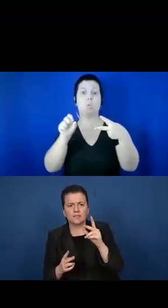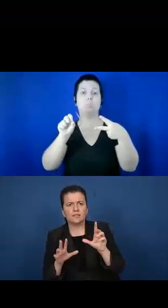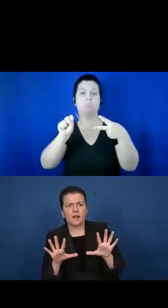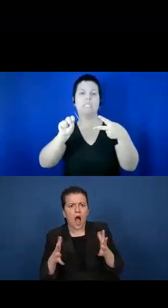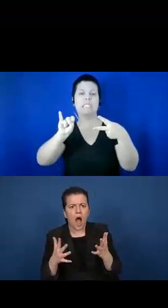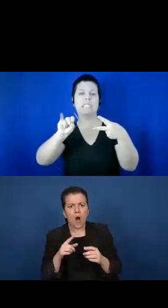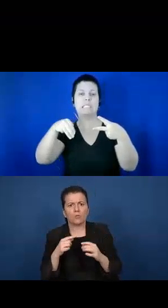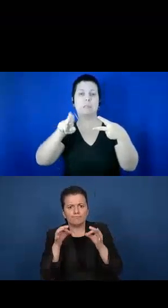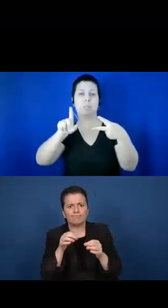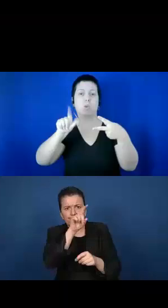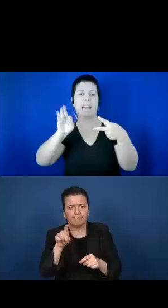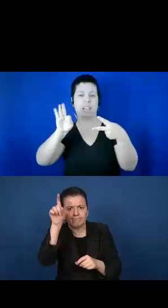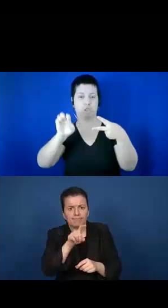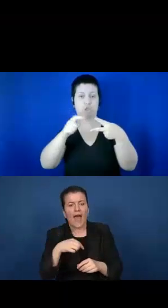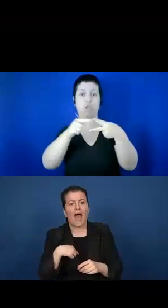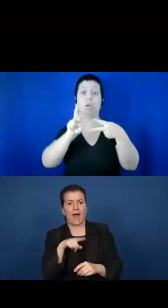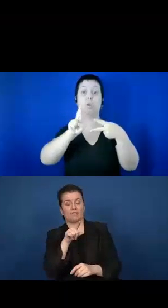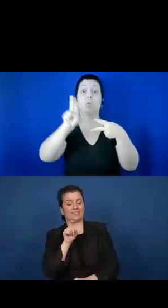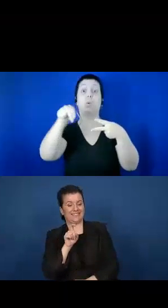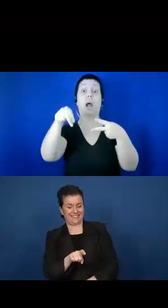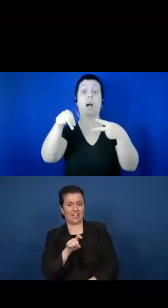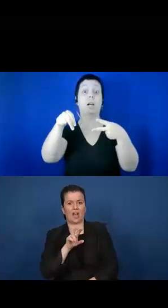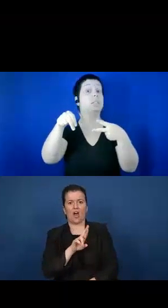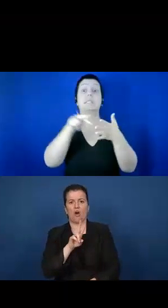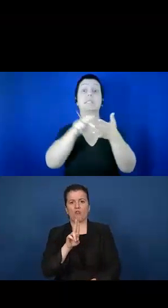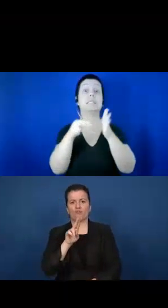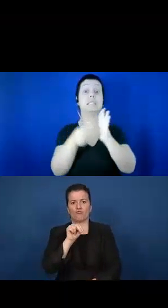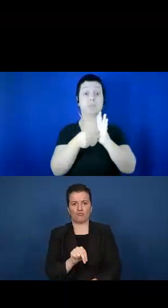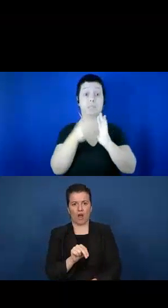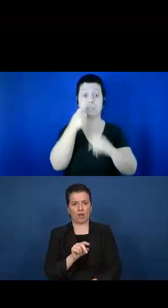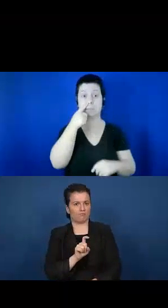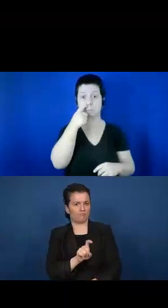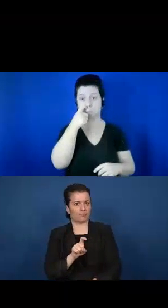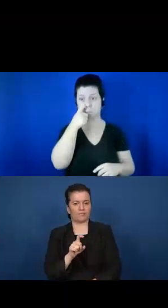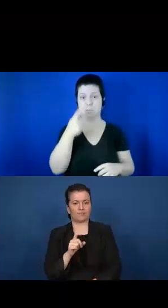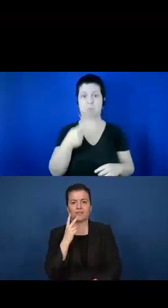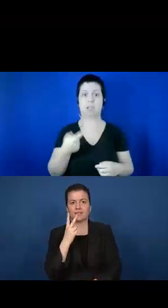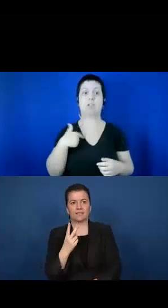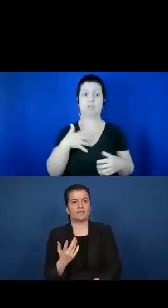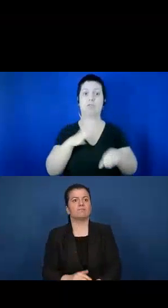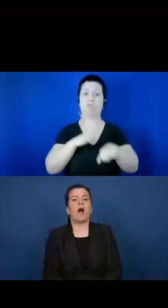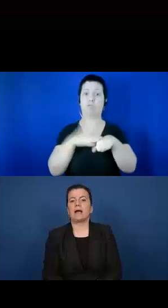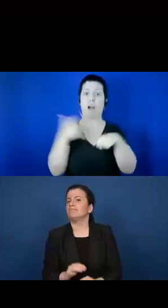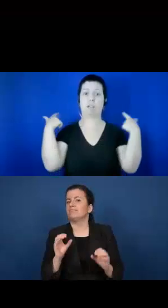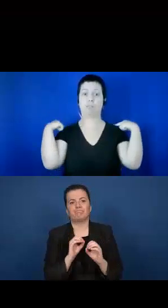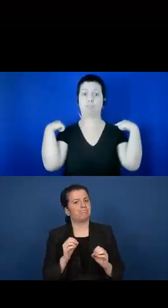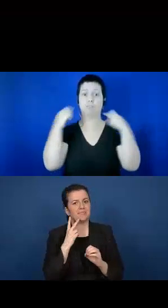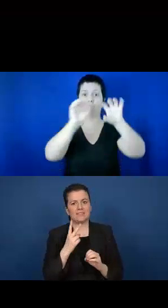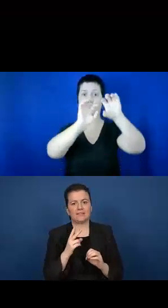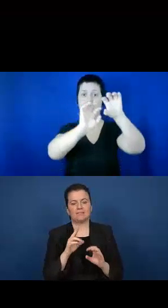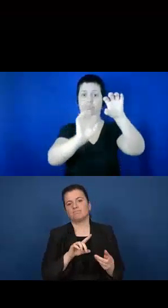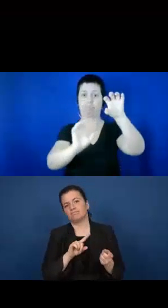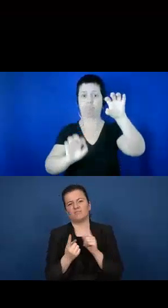Pressing run will activate the actuators, which you cannot, of course, see. So instead, I